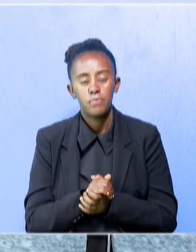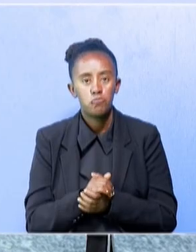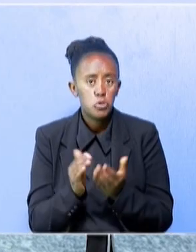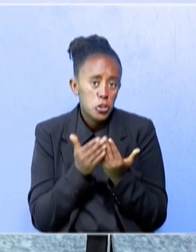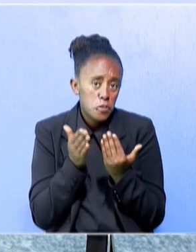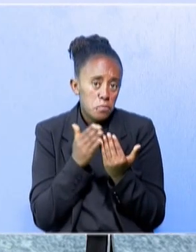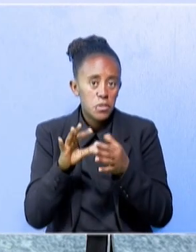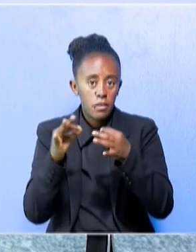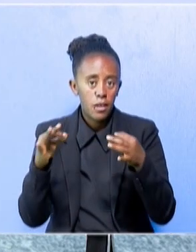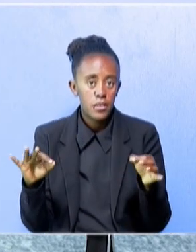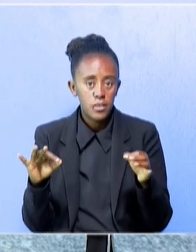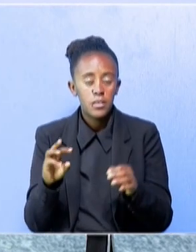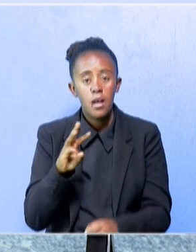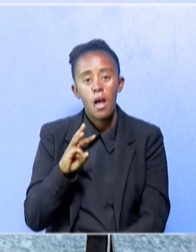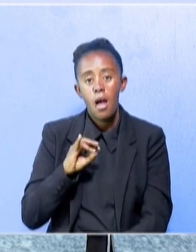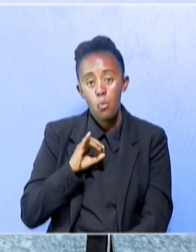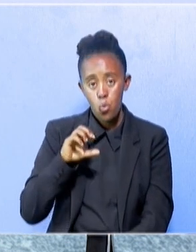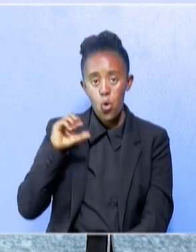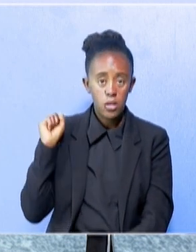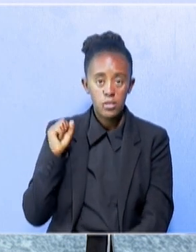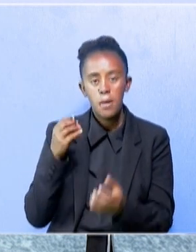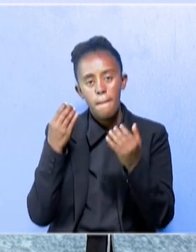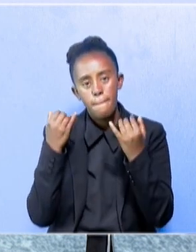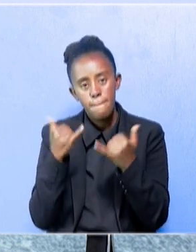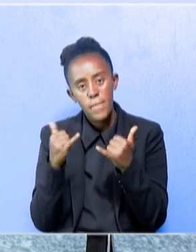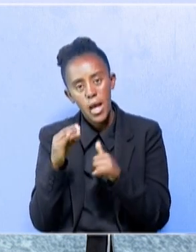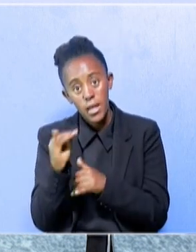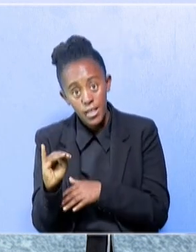Simple sentence. I was playing football.